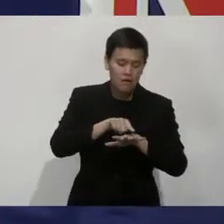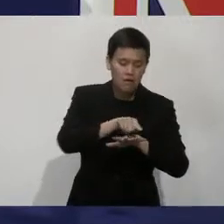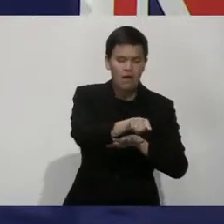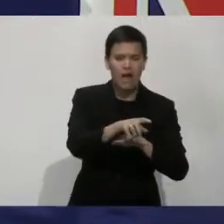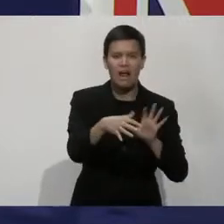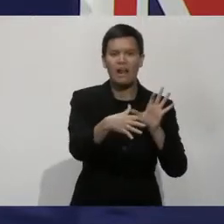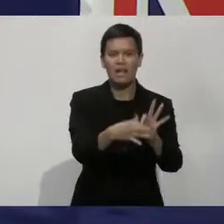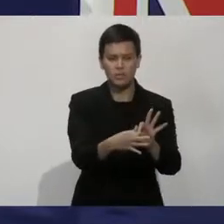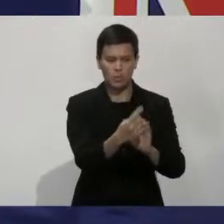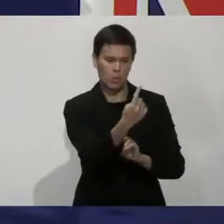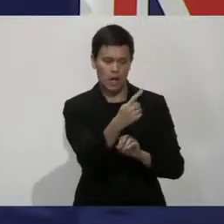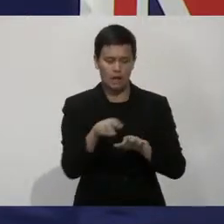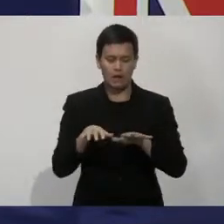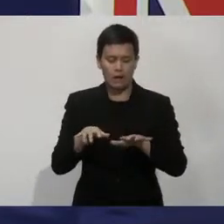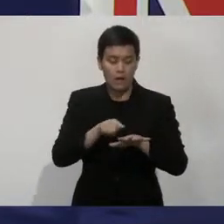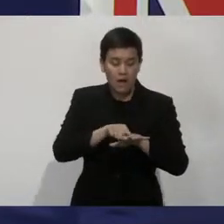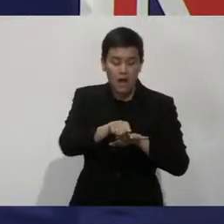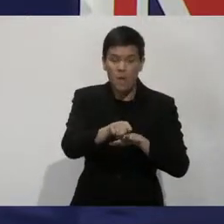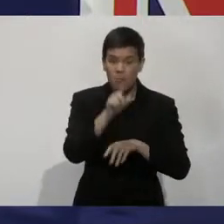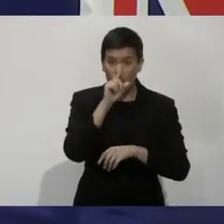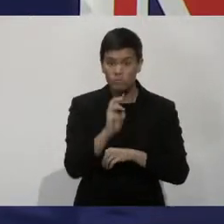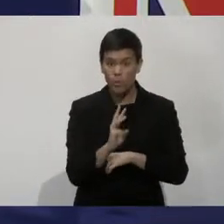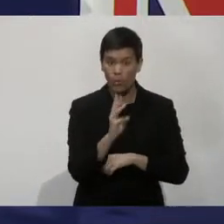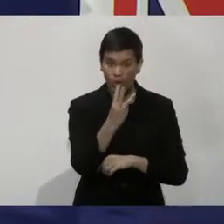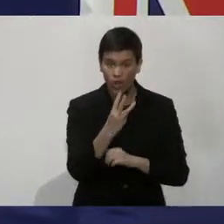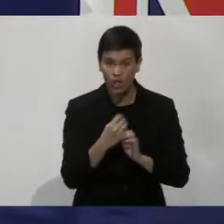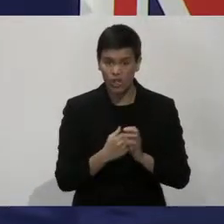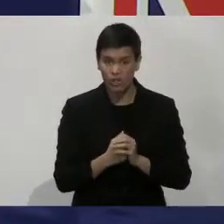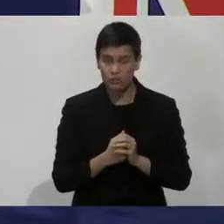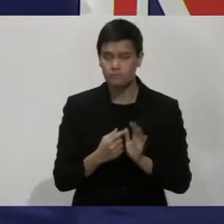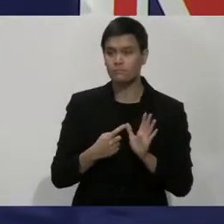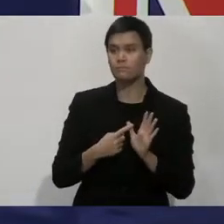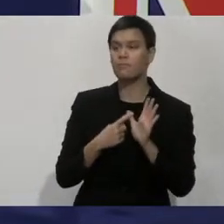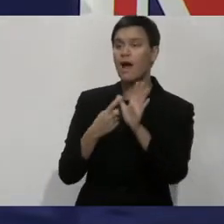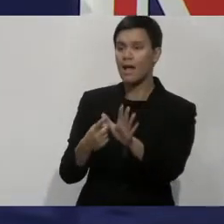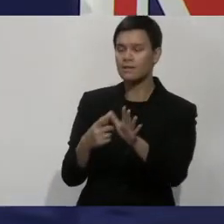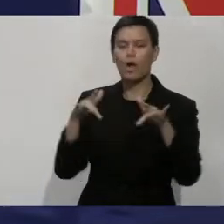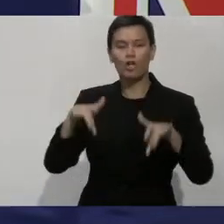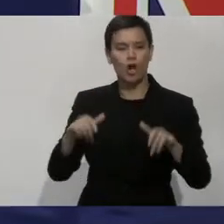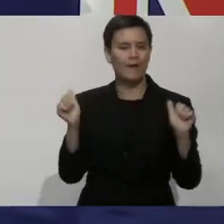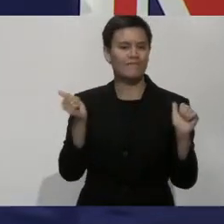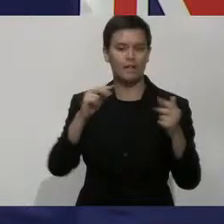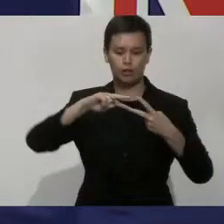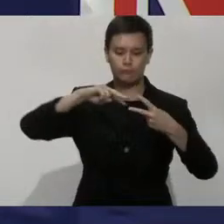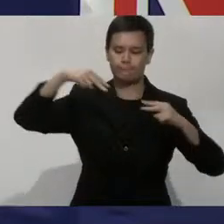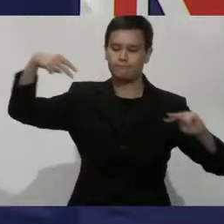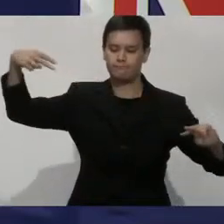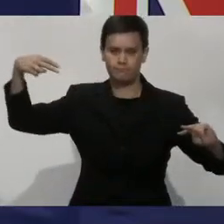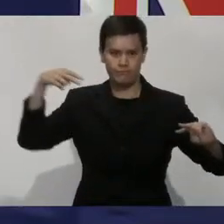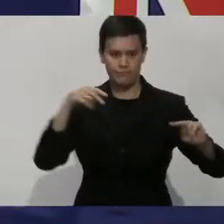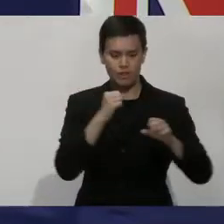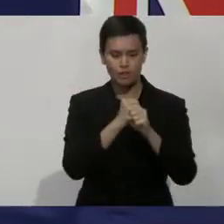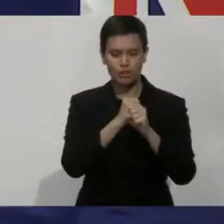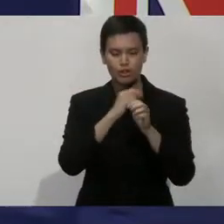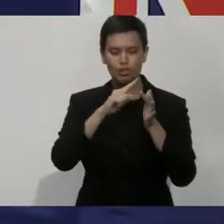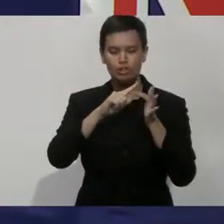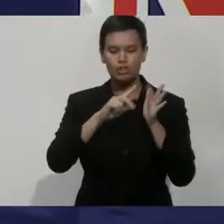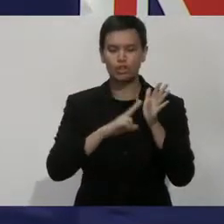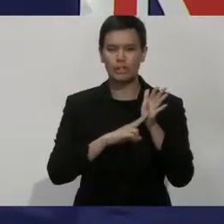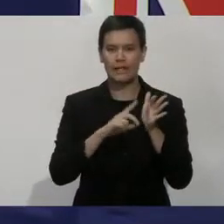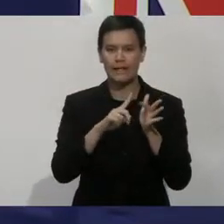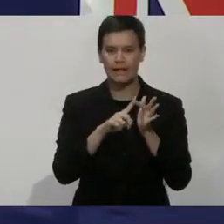rapid ability to do the genomic sequencing to support this investigation. So I want to thank the ESR staff who have been putting a lot of work into